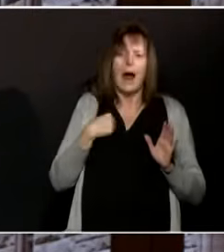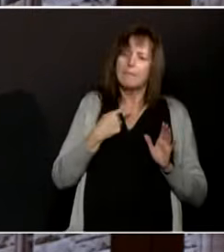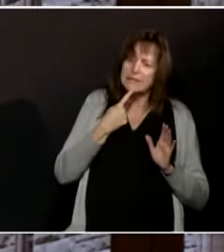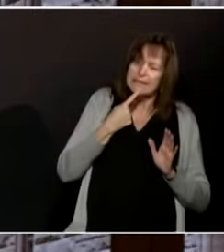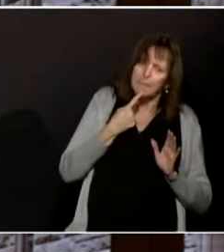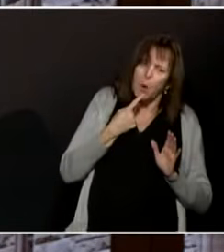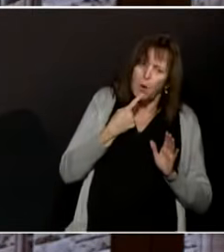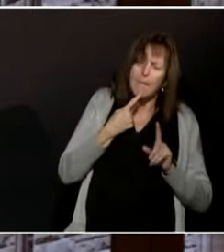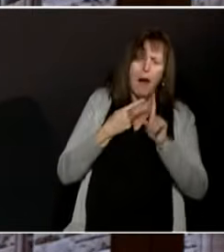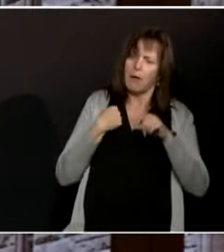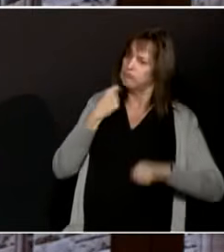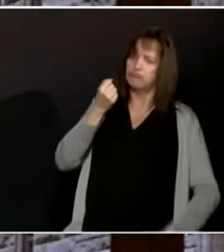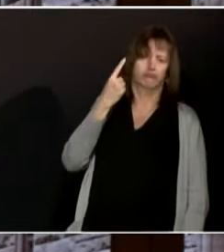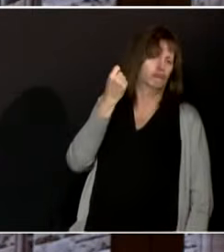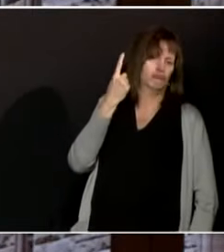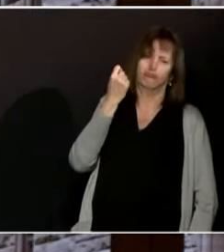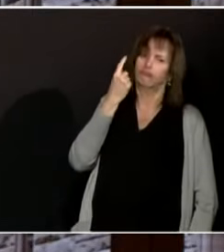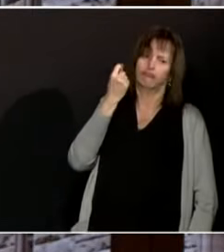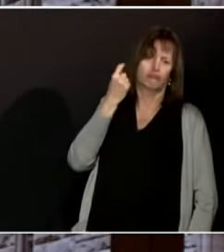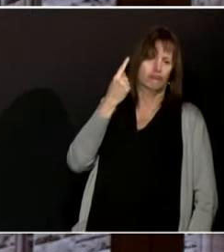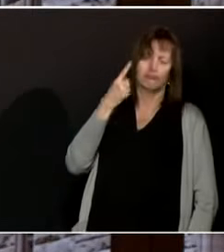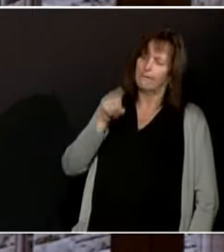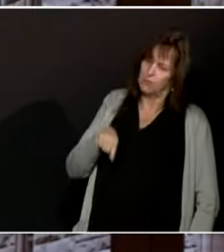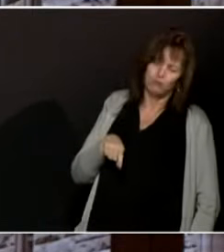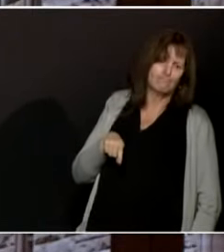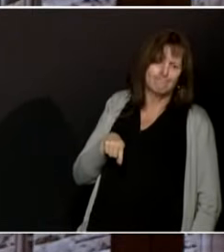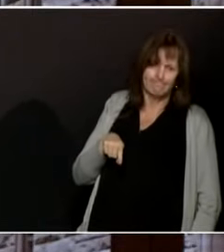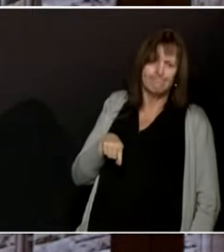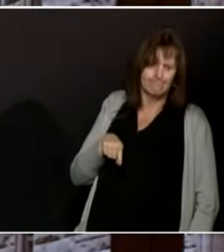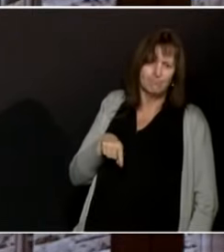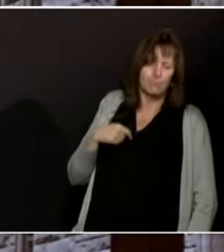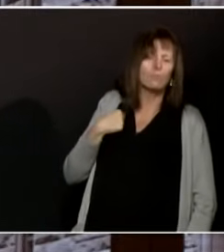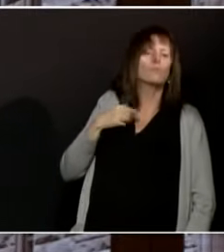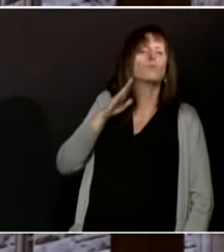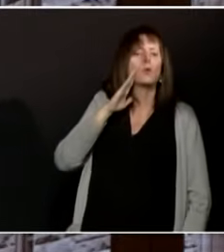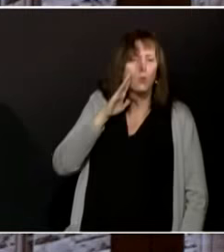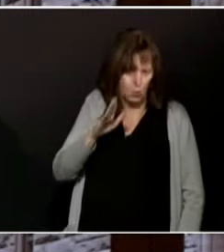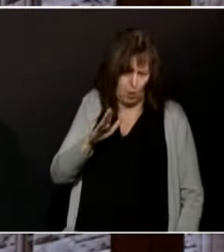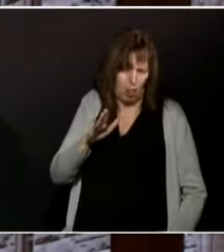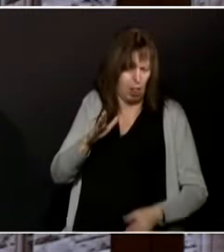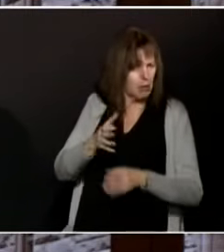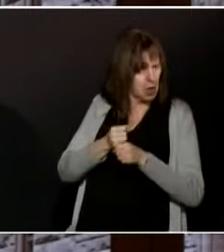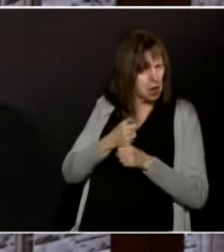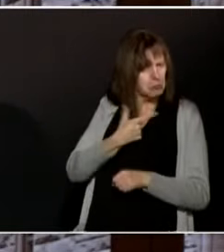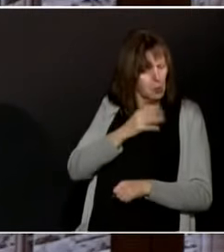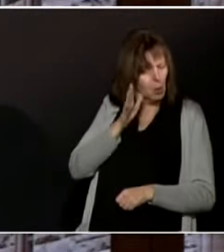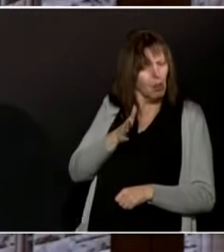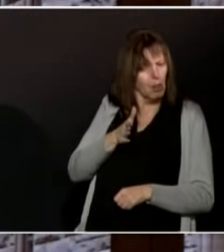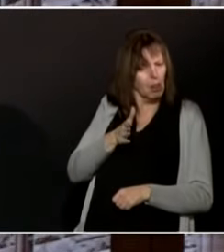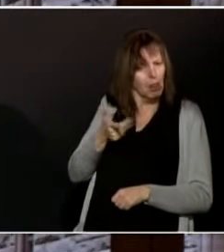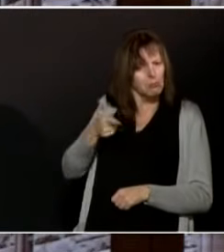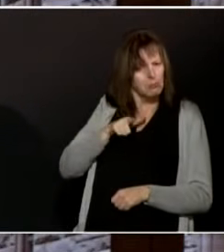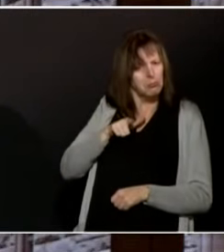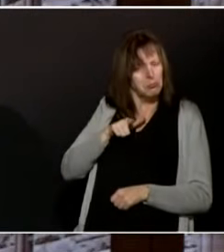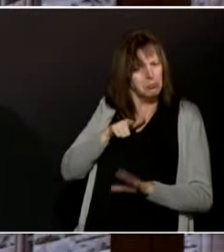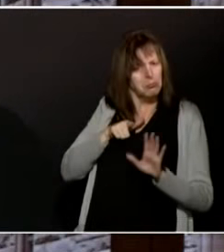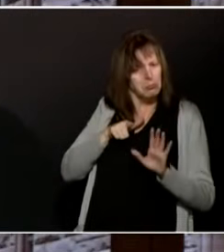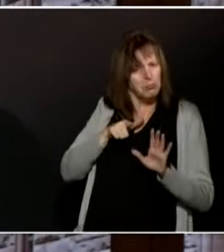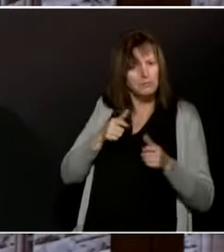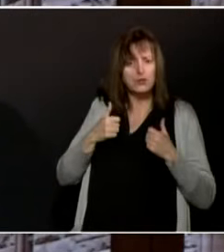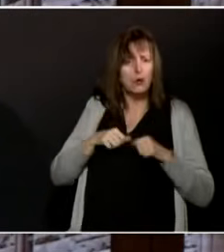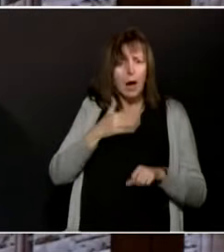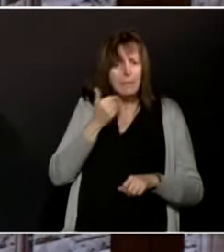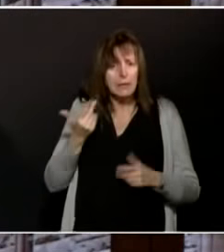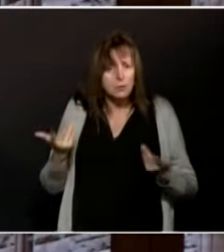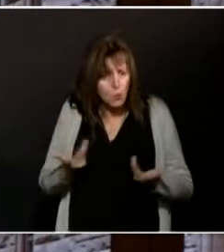mine anyways. And we are trying to get both done at the same time. We'll do that as best we can in